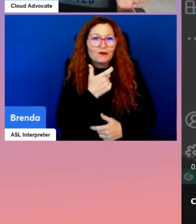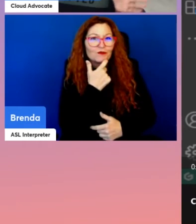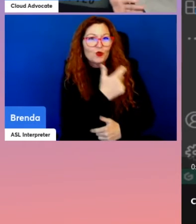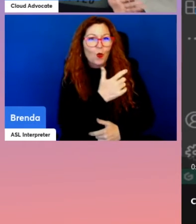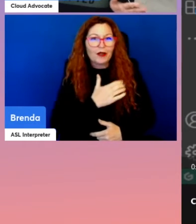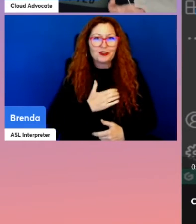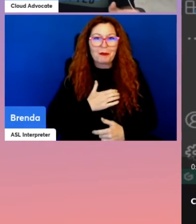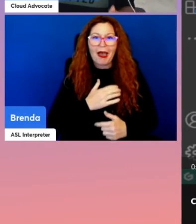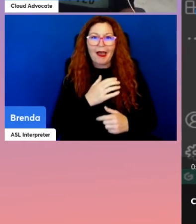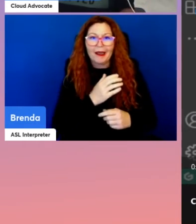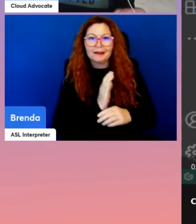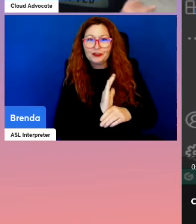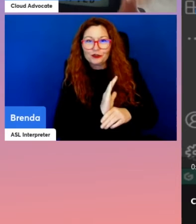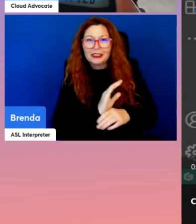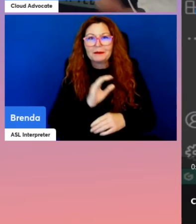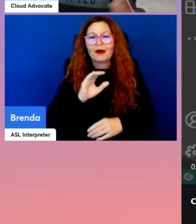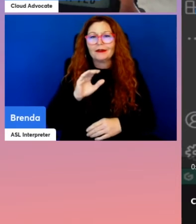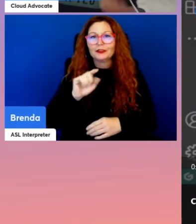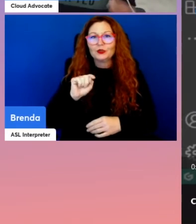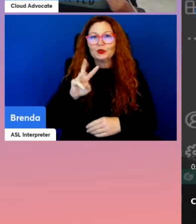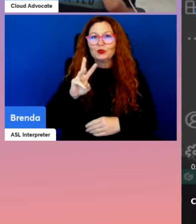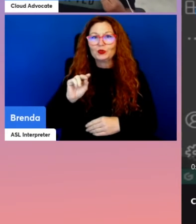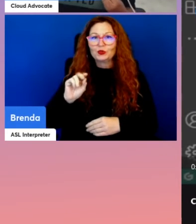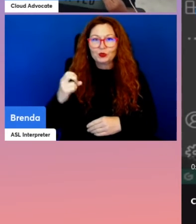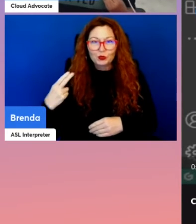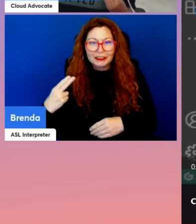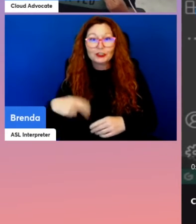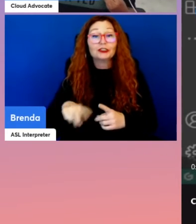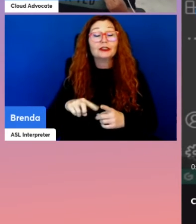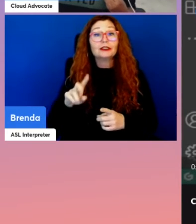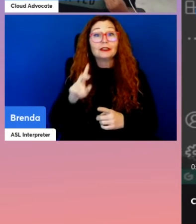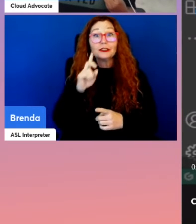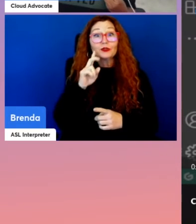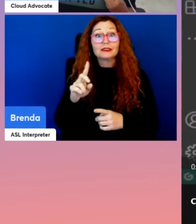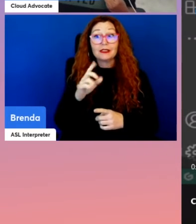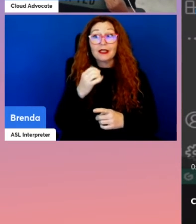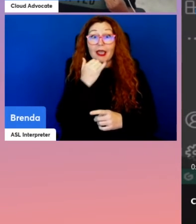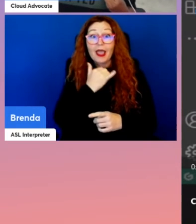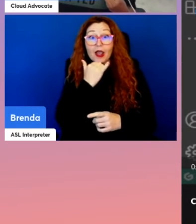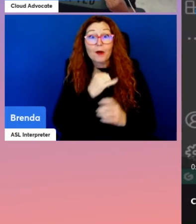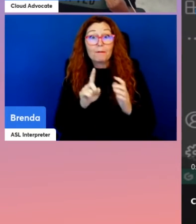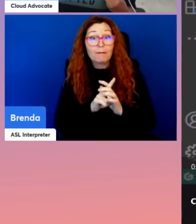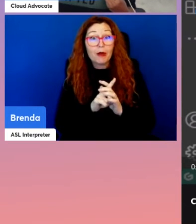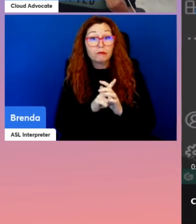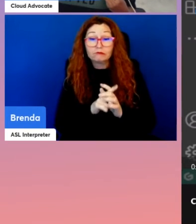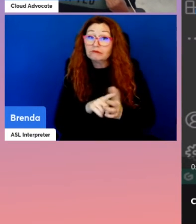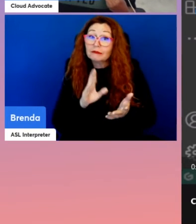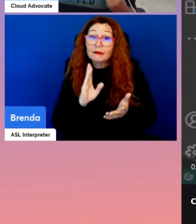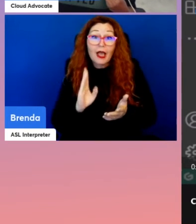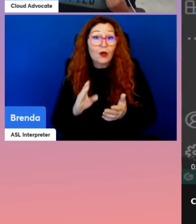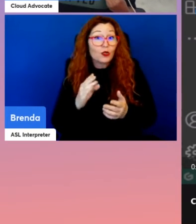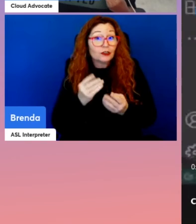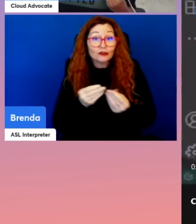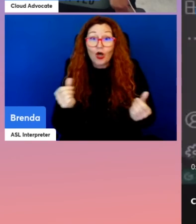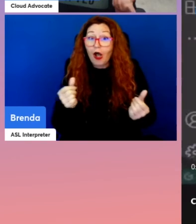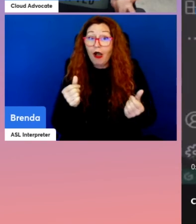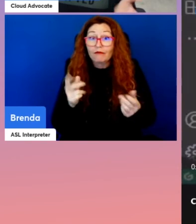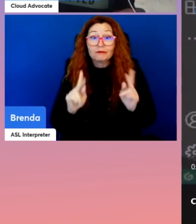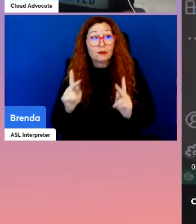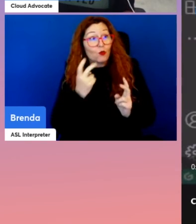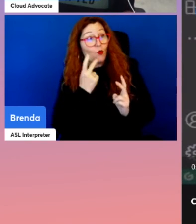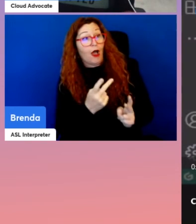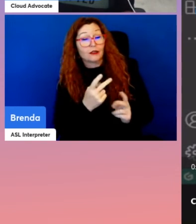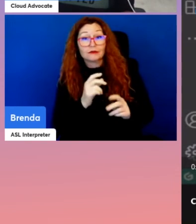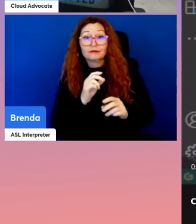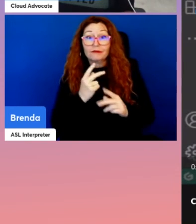you will see me hit these errors and we'll work through those together. And scrubbing through, I'm trying to